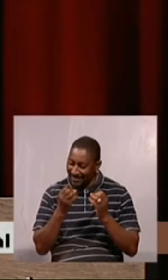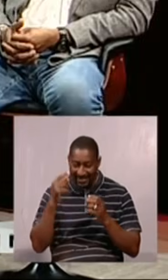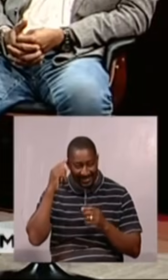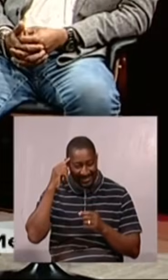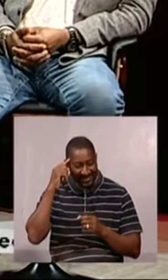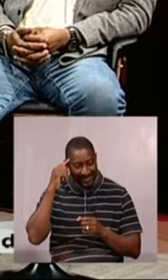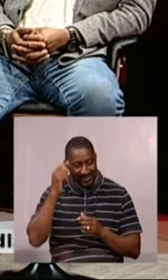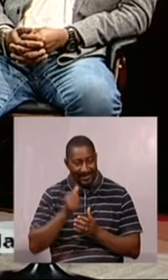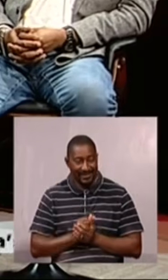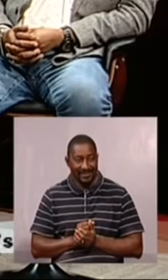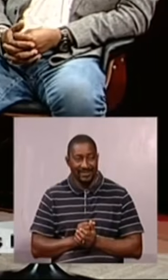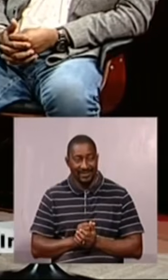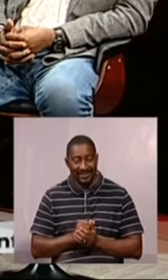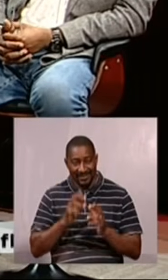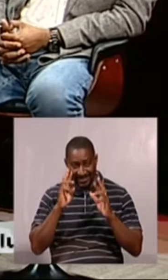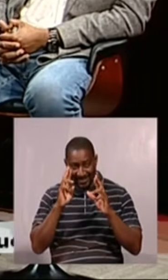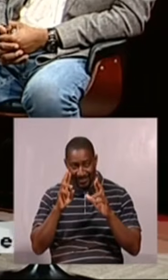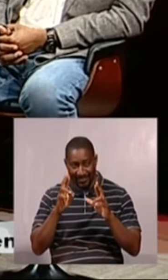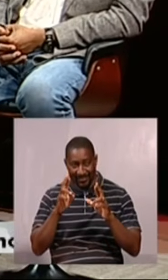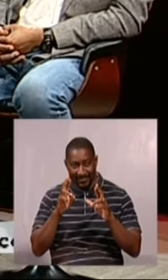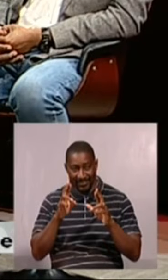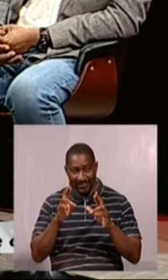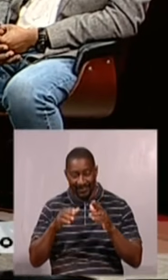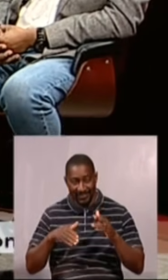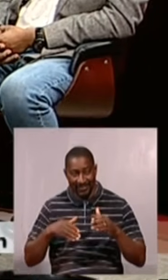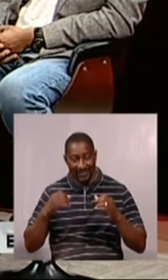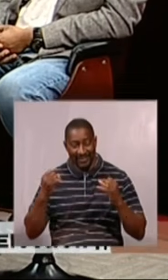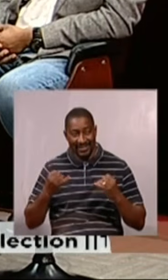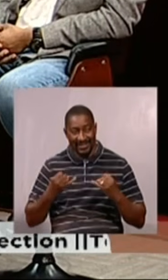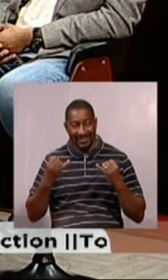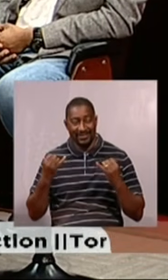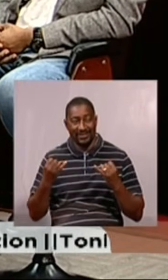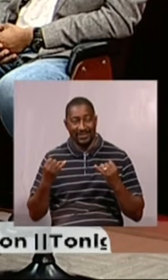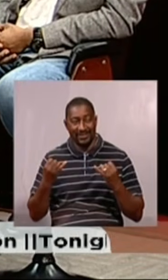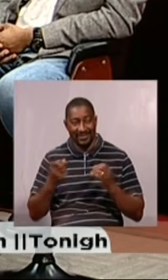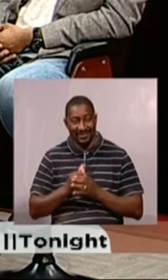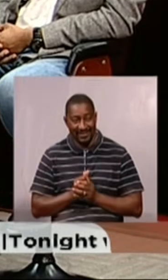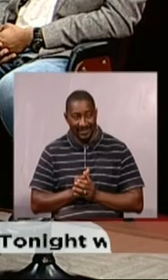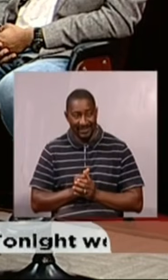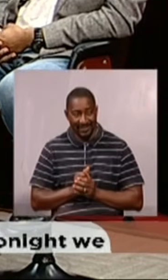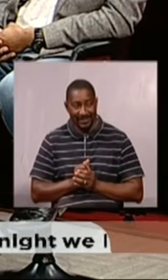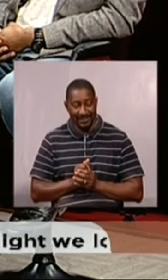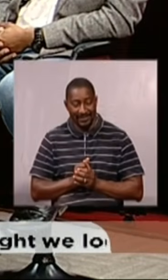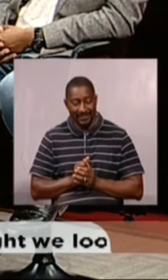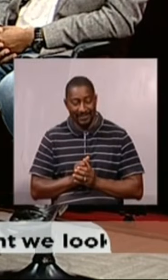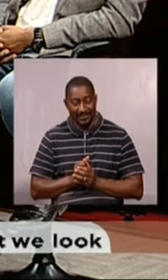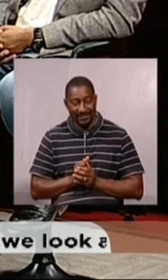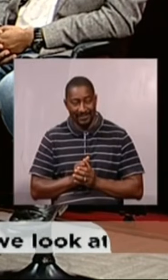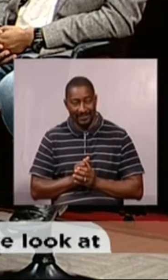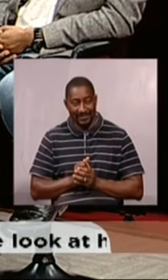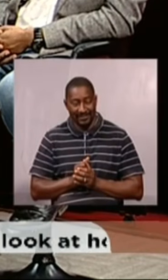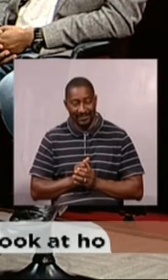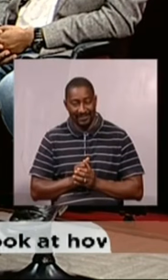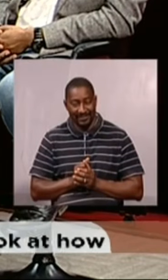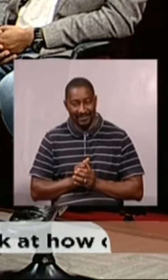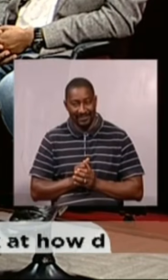But it's always a great pleasure, and I hope people at home also enjoyed this and have took you know, a cent or two, and how they're going to spend it is entirely